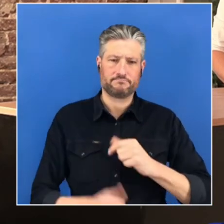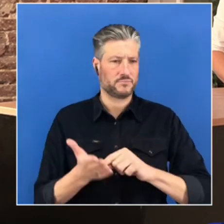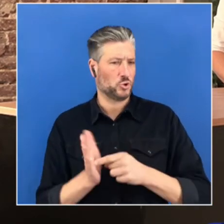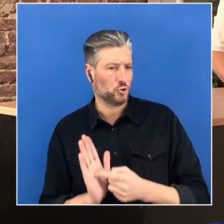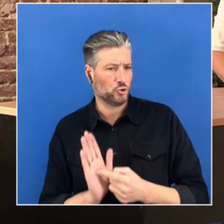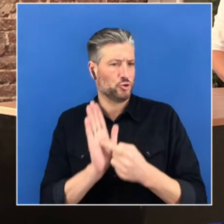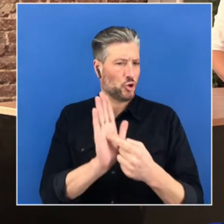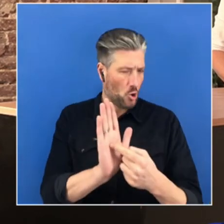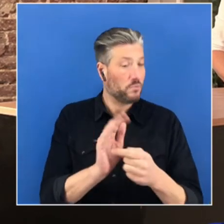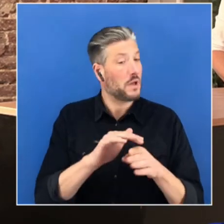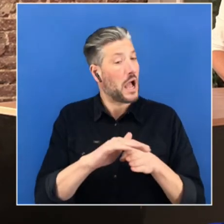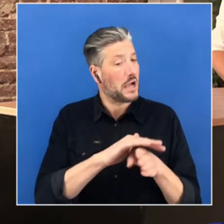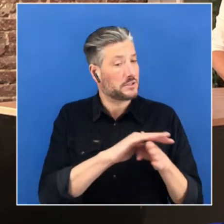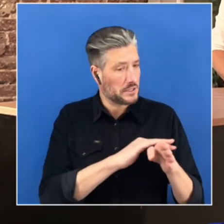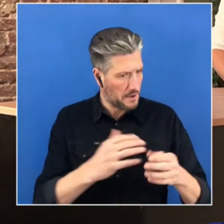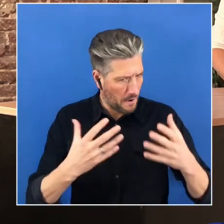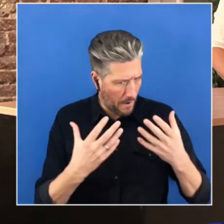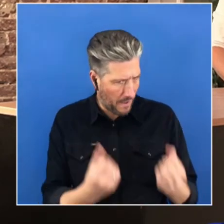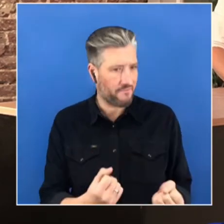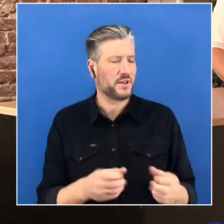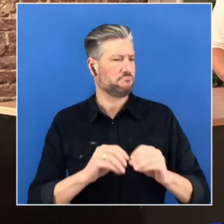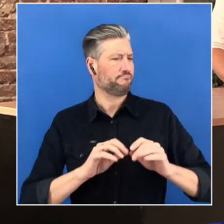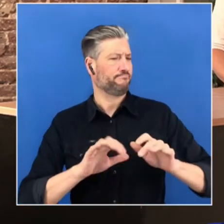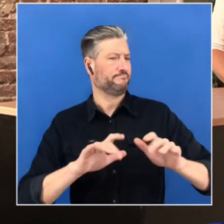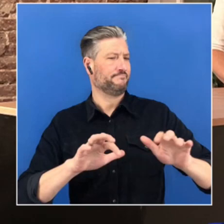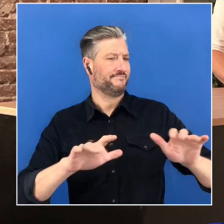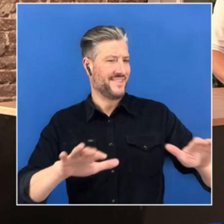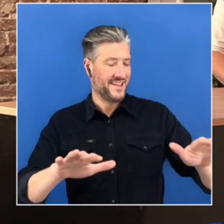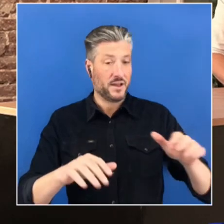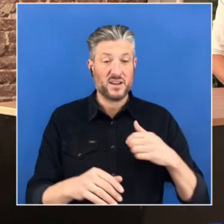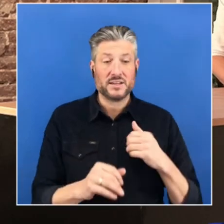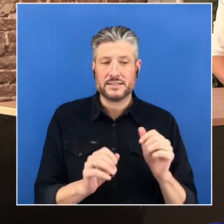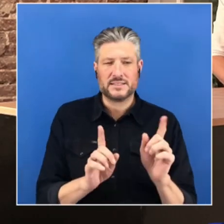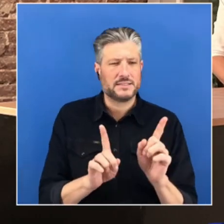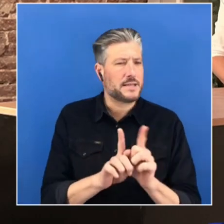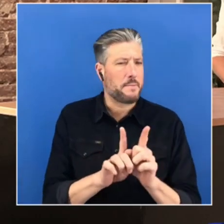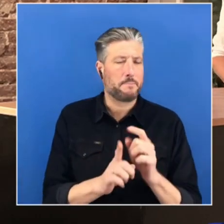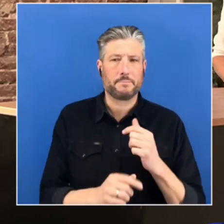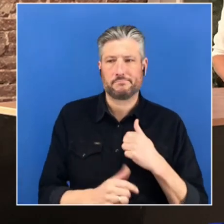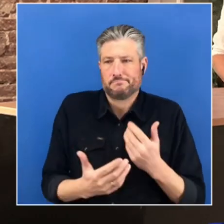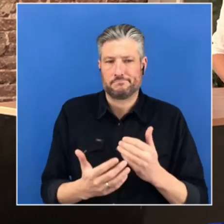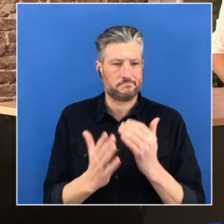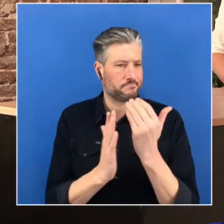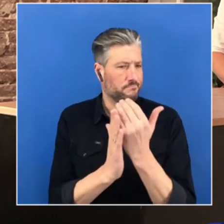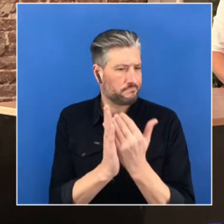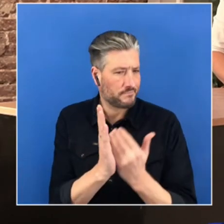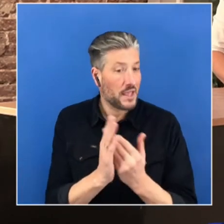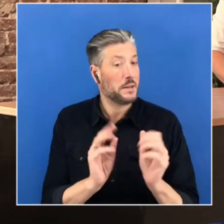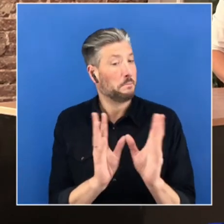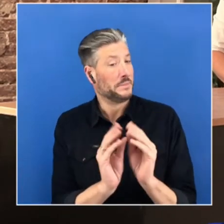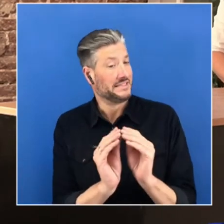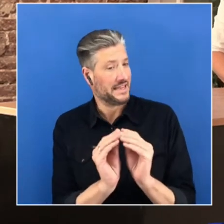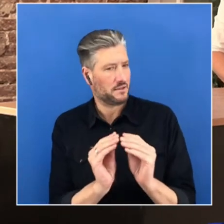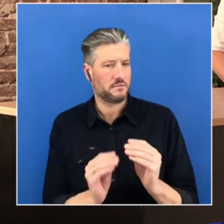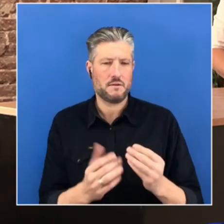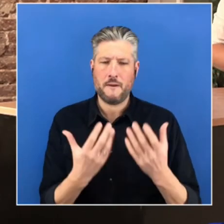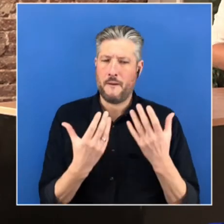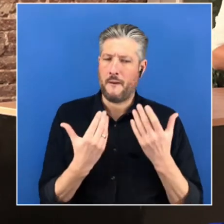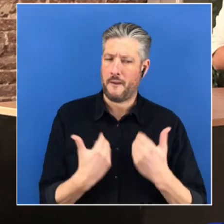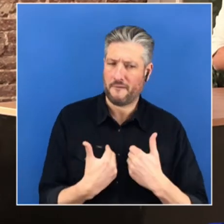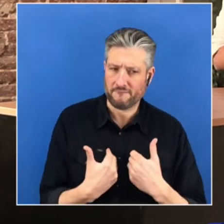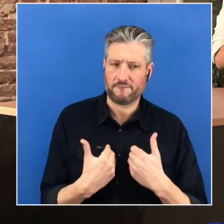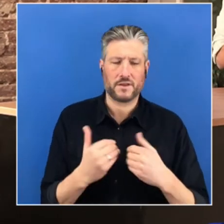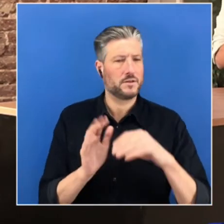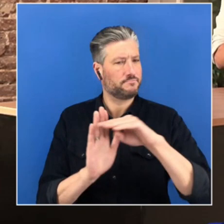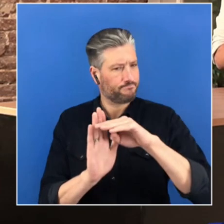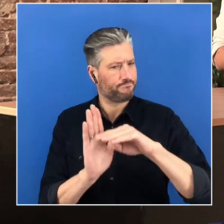all our meetings have ABC, trying to really structure it so it's easier for people and rolled out and it's just part of the culture. Awesome.